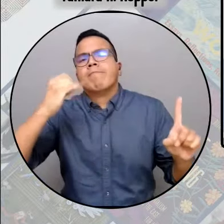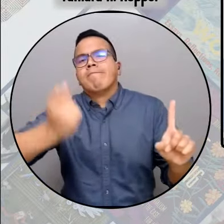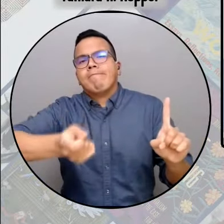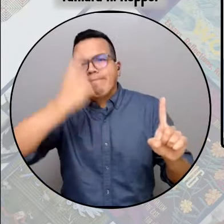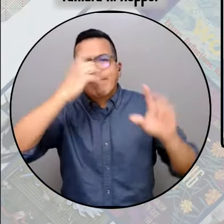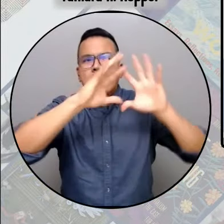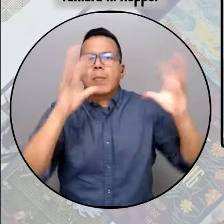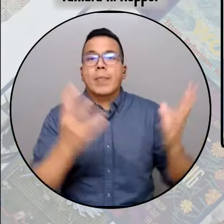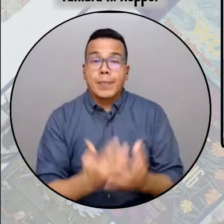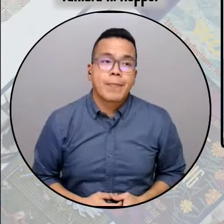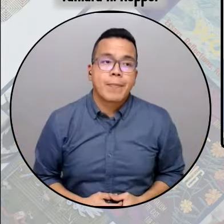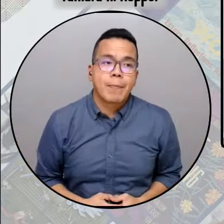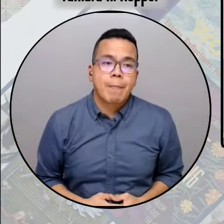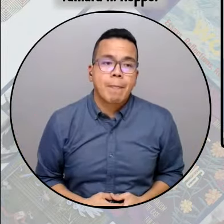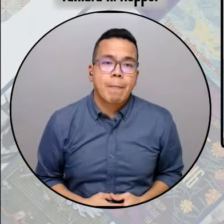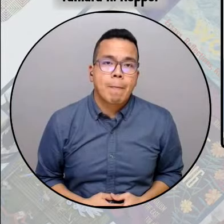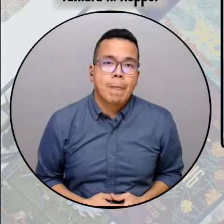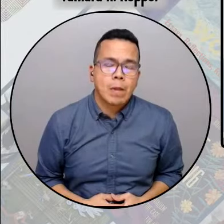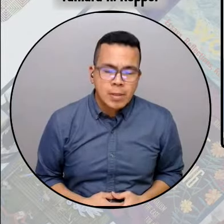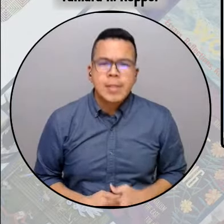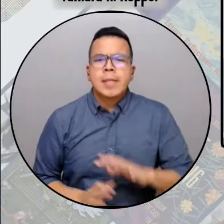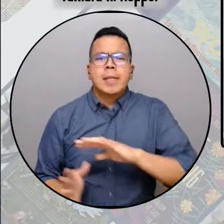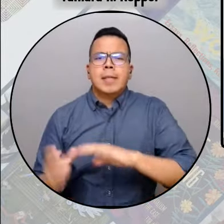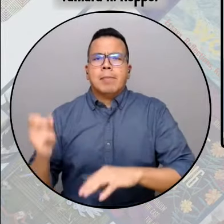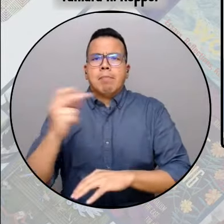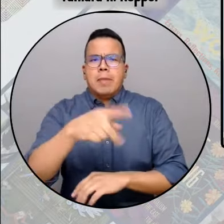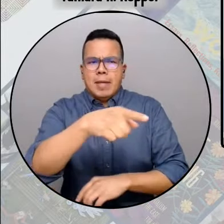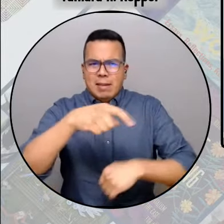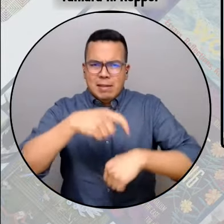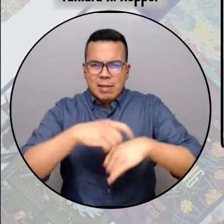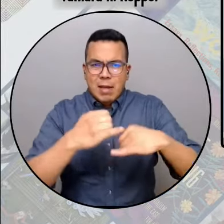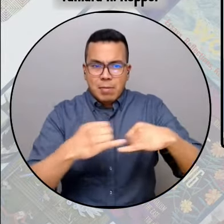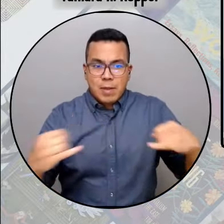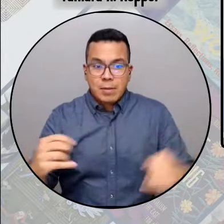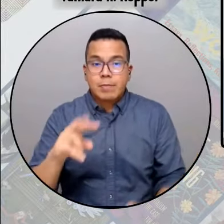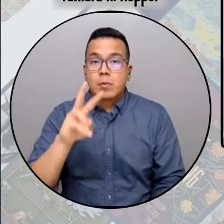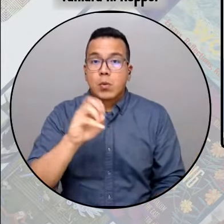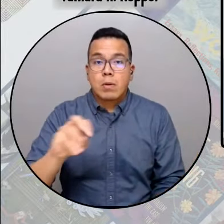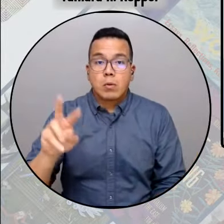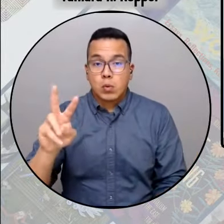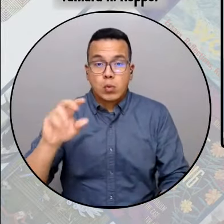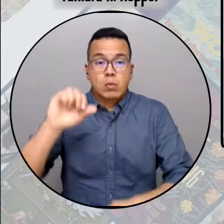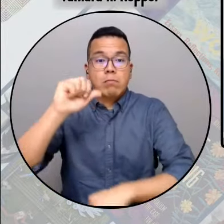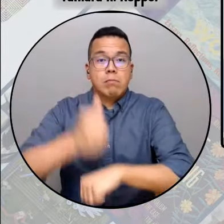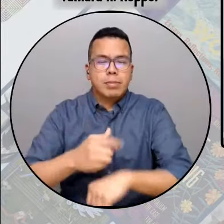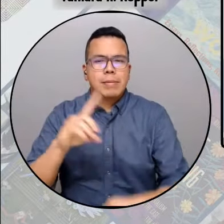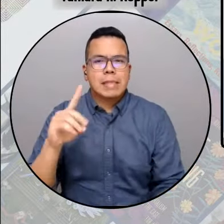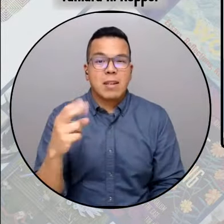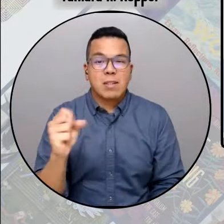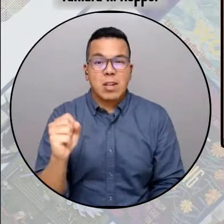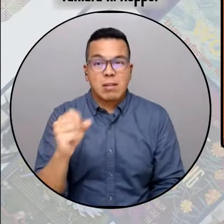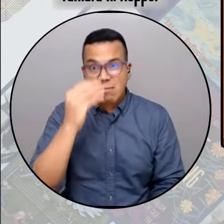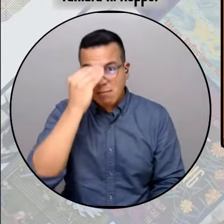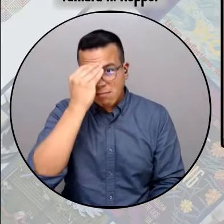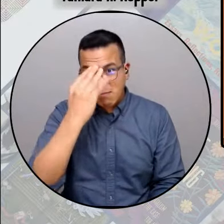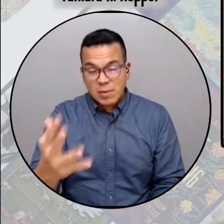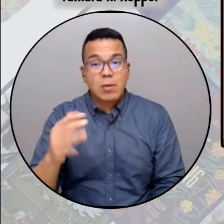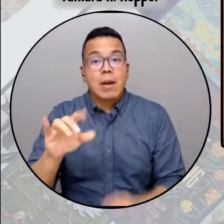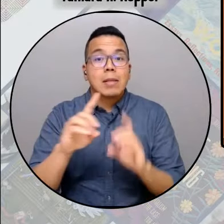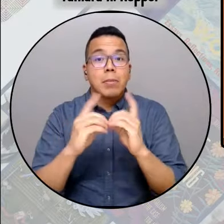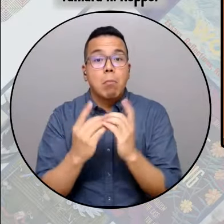Department of Homeland Security gets established, and now it's one of the largest departments in the federal government, okay? And